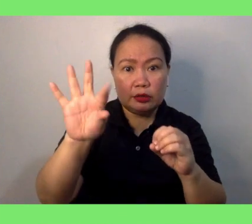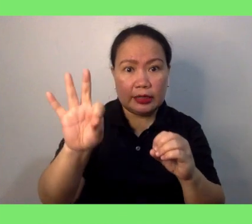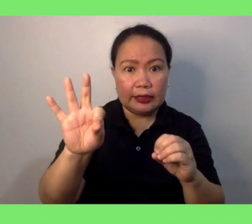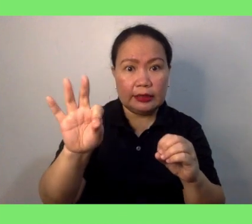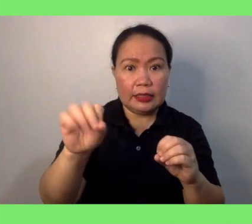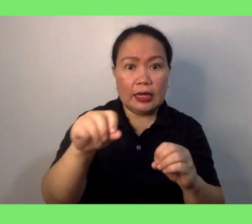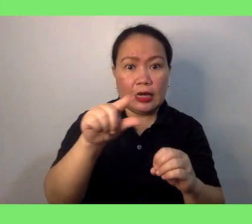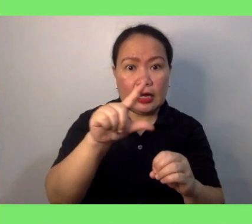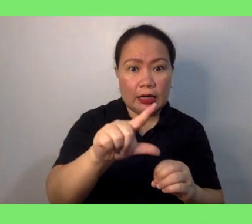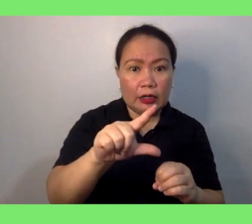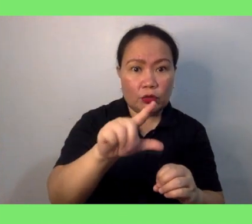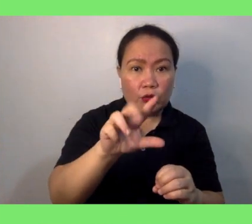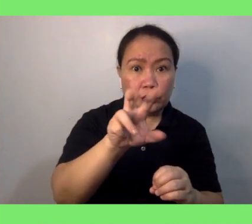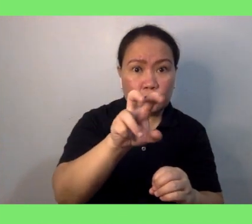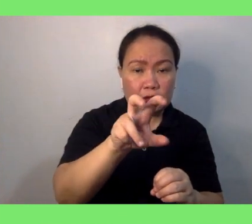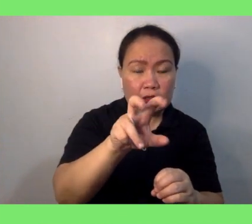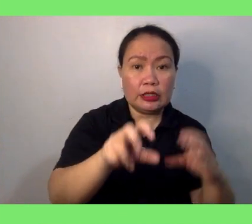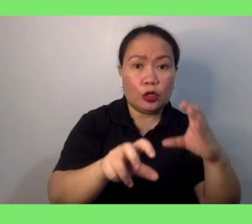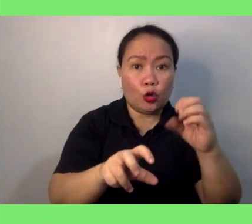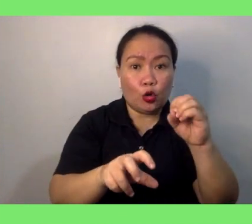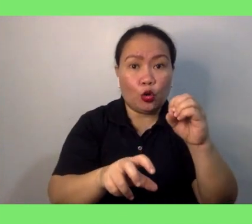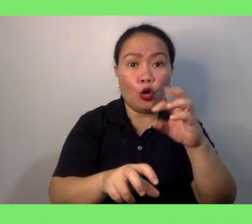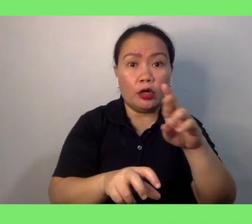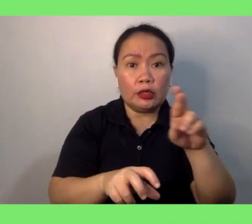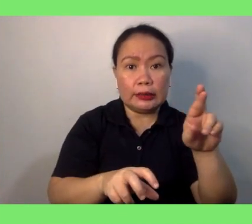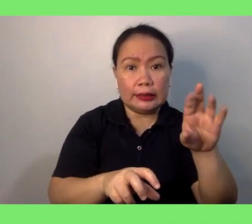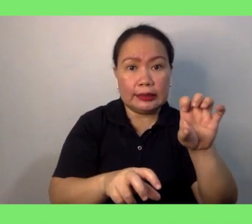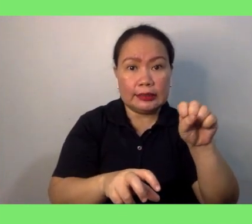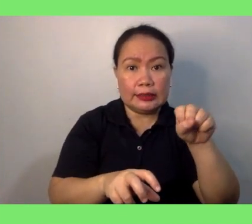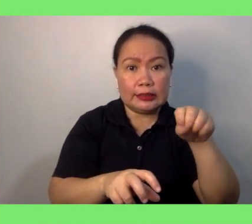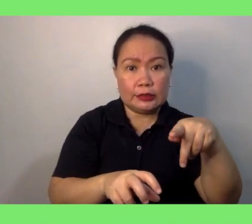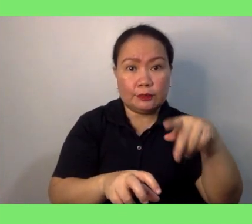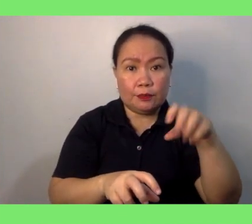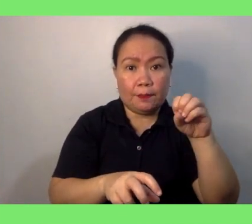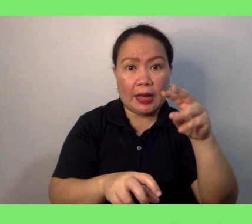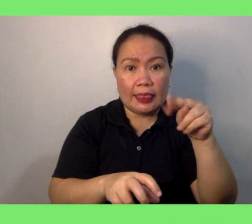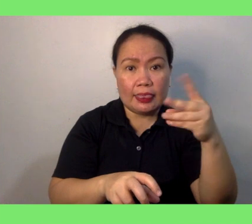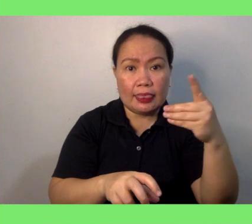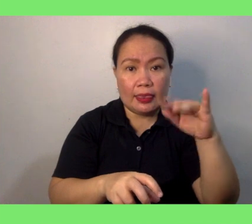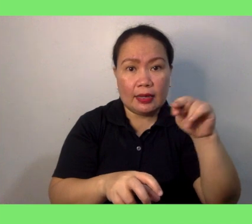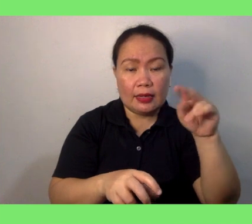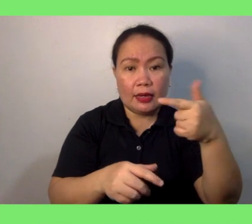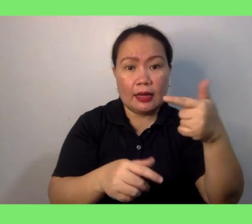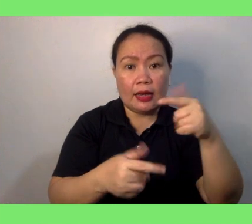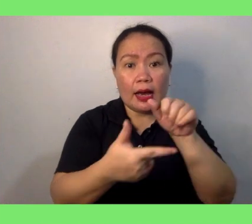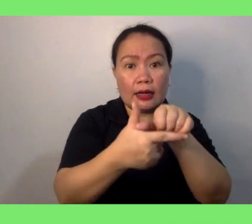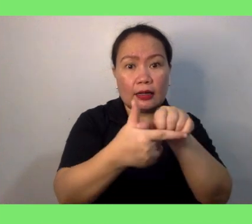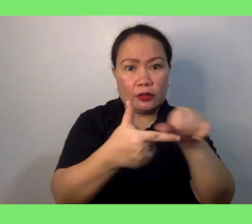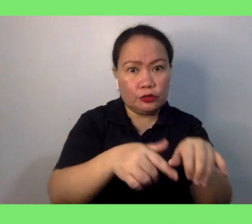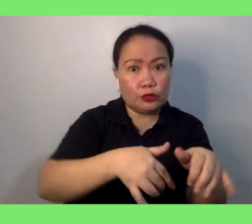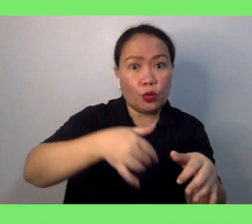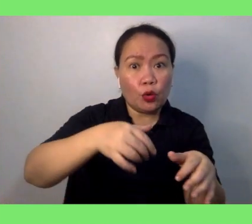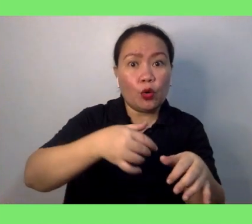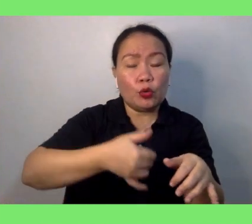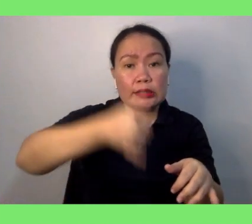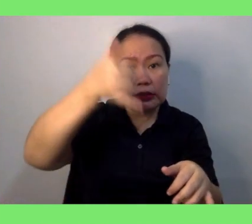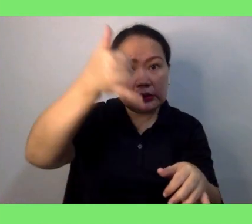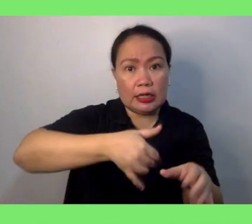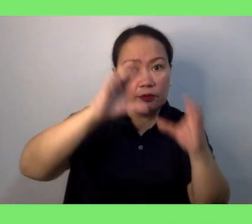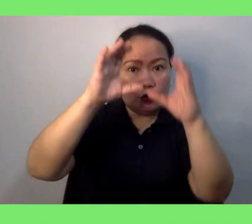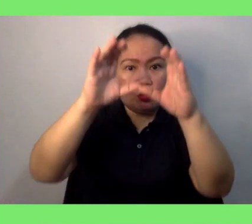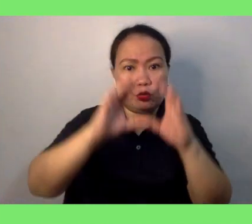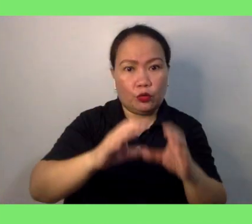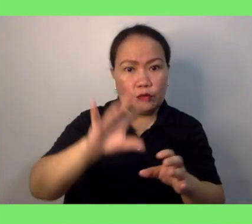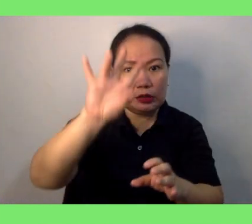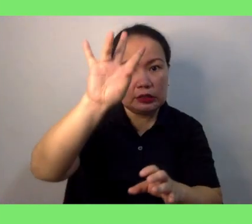74 degrees. And then, this is, ito, correspond siya dito, or pwede rin ito. Ito, correspond siya dito, if